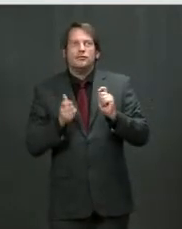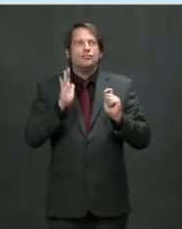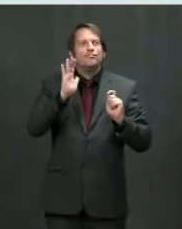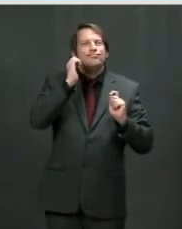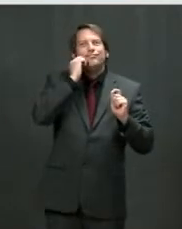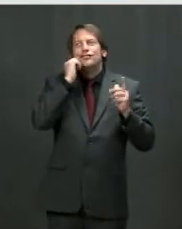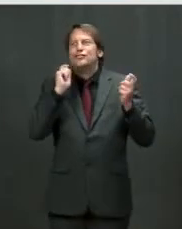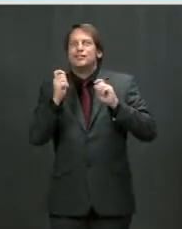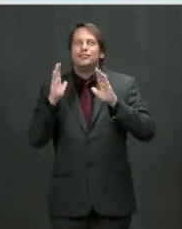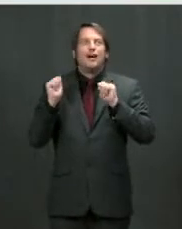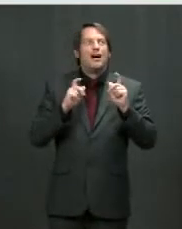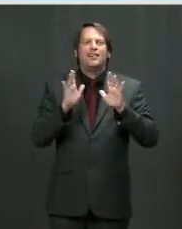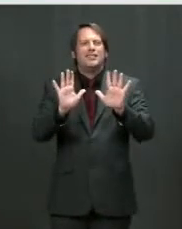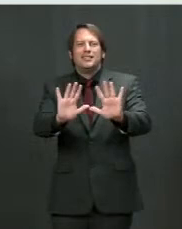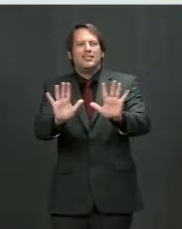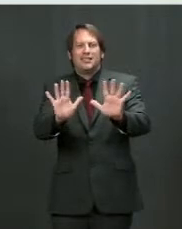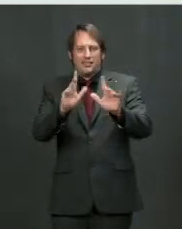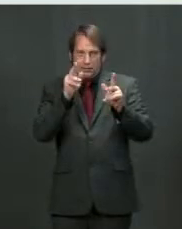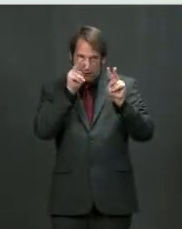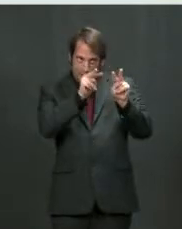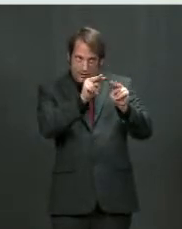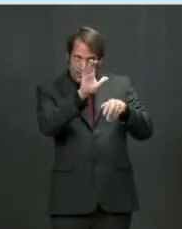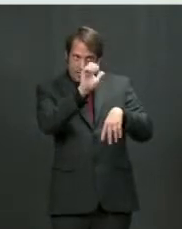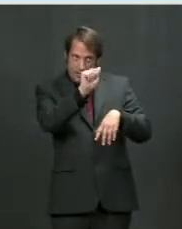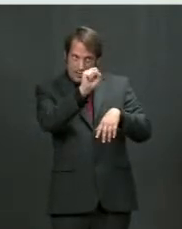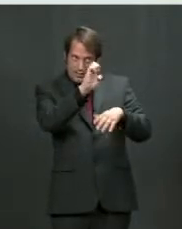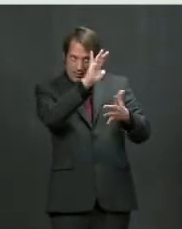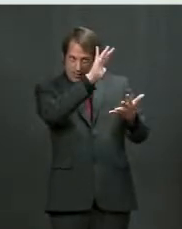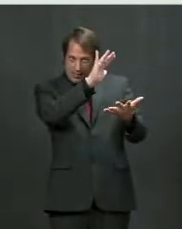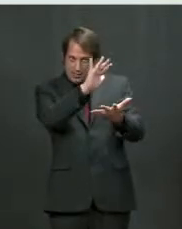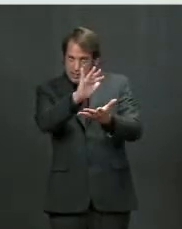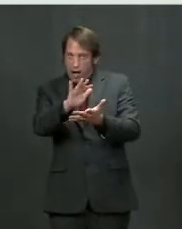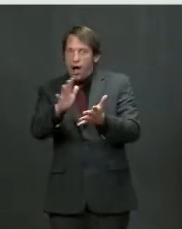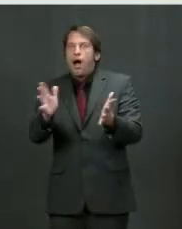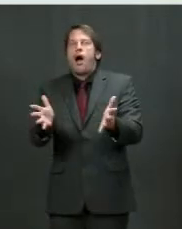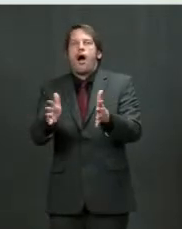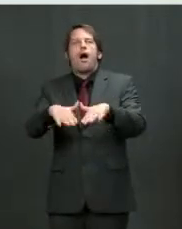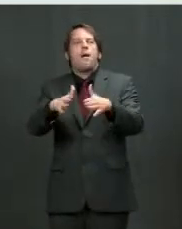question. Kristen Seamus at the Detroit Free Press.